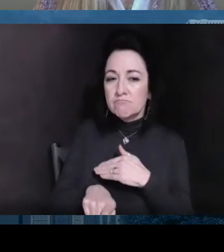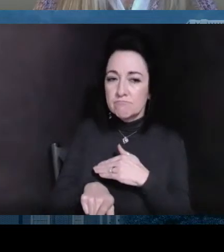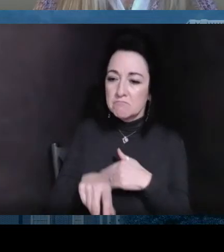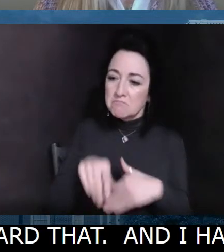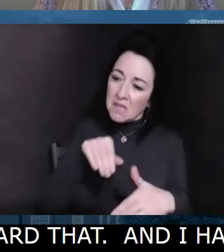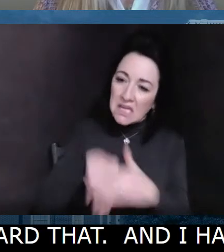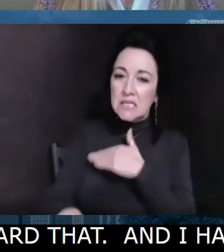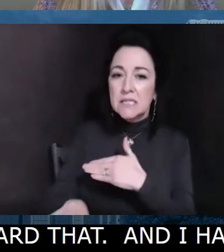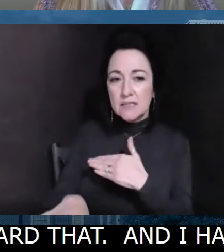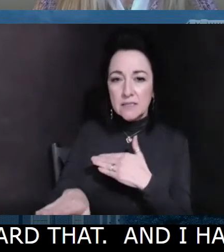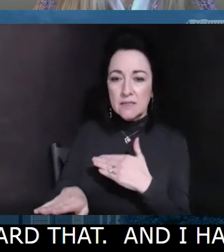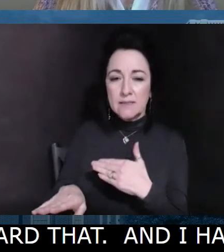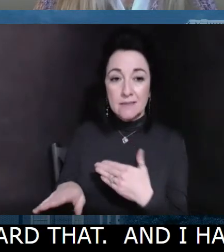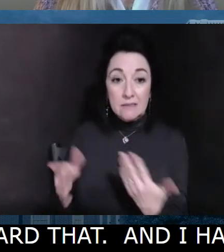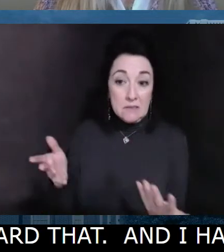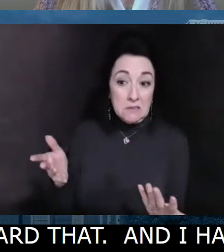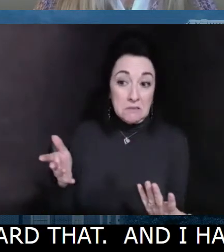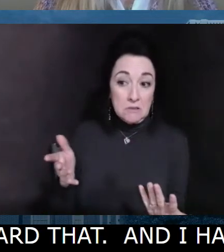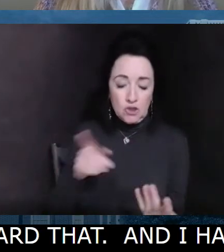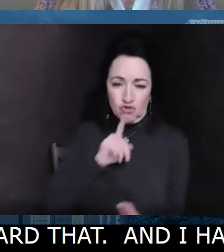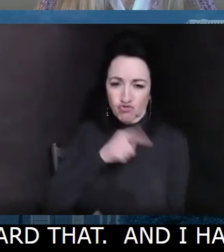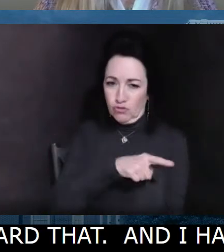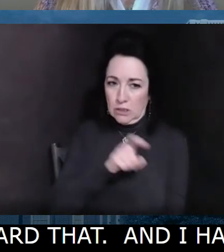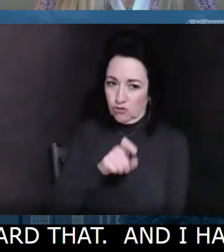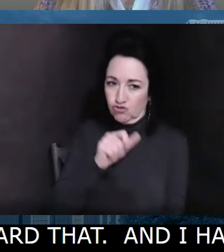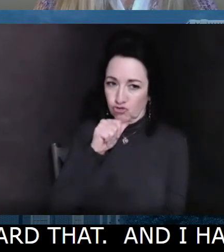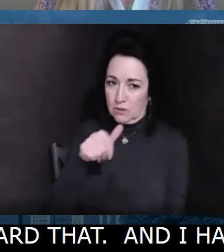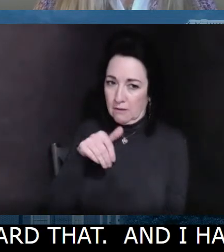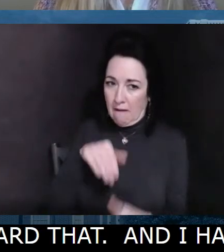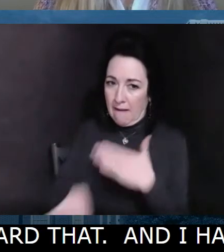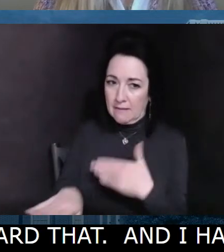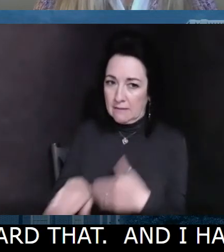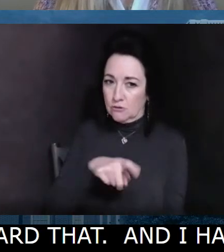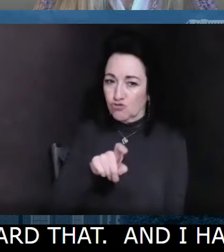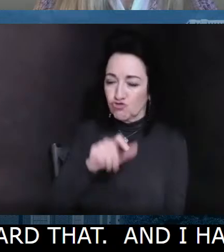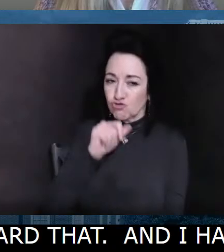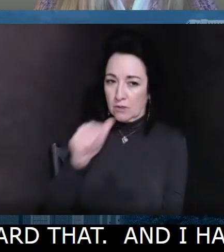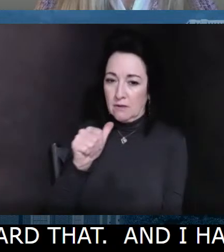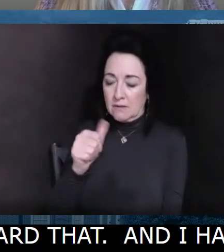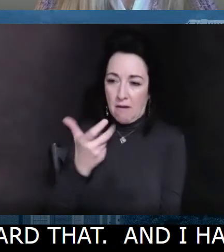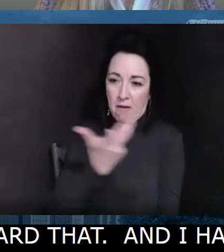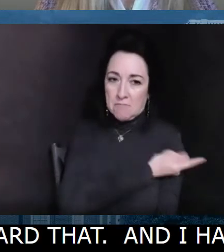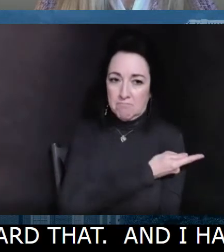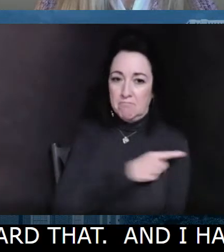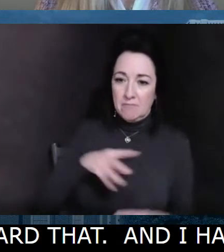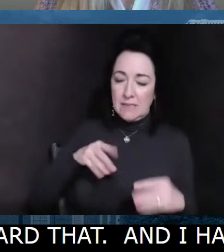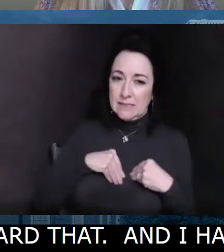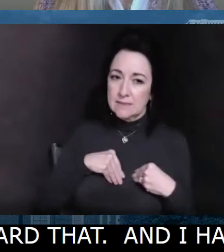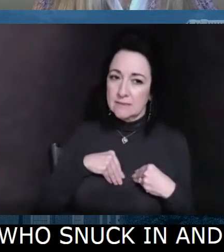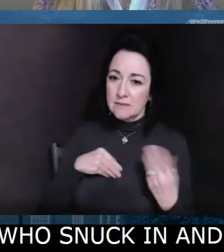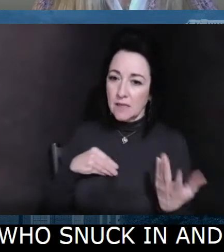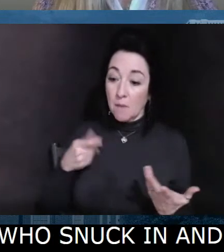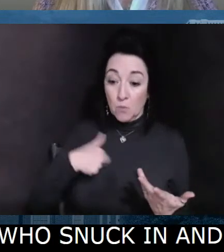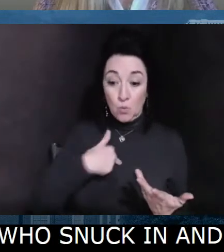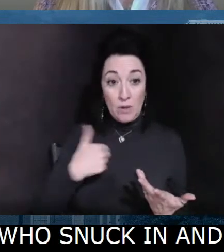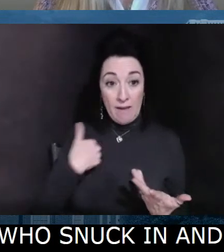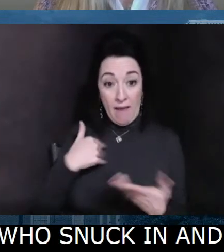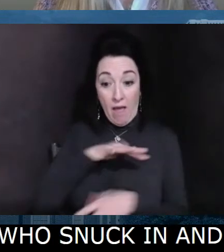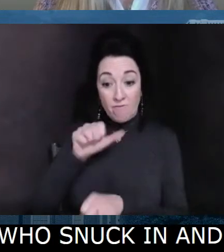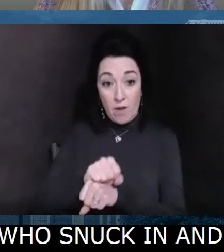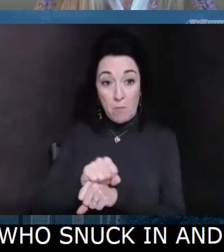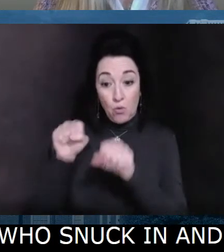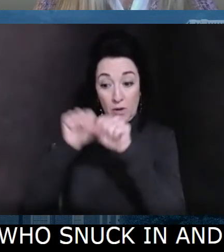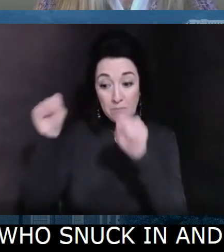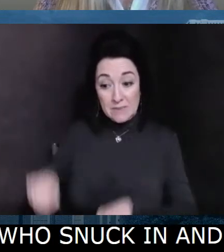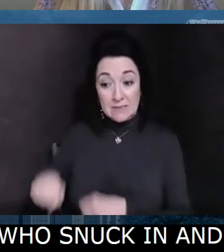that's why that's one of the reasons we moved to the registration appointment system. Prior to that, we